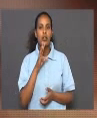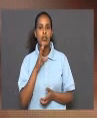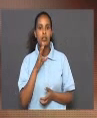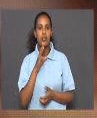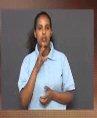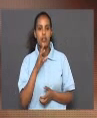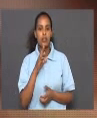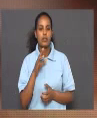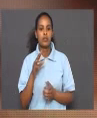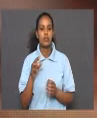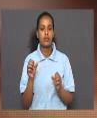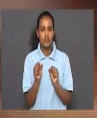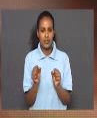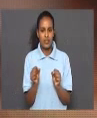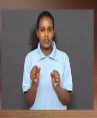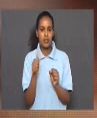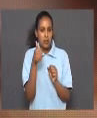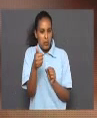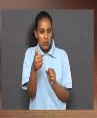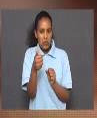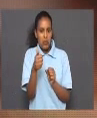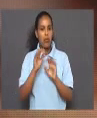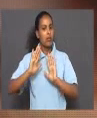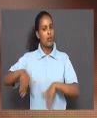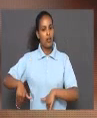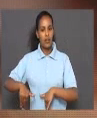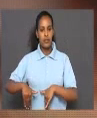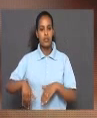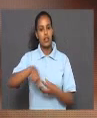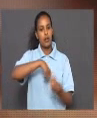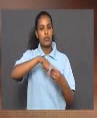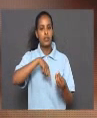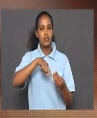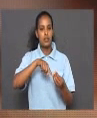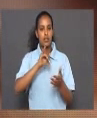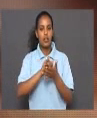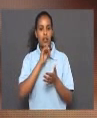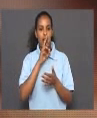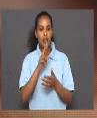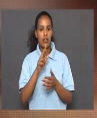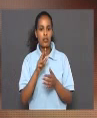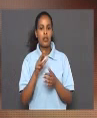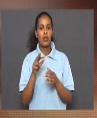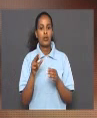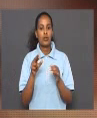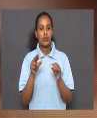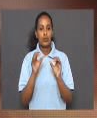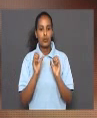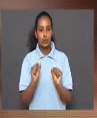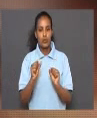Water will not freeze on its own if it is left in surroundings that are at room